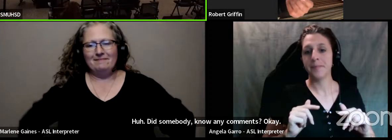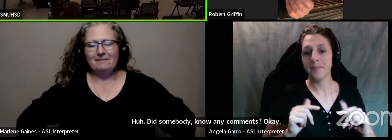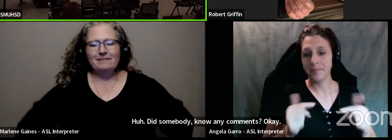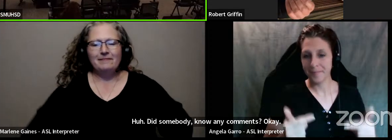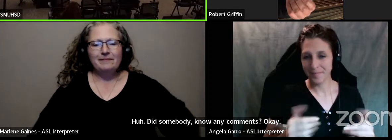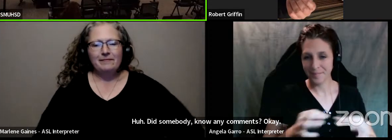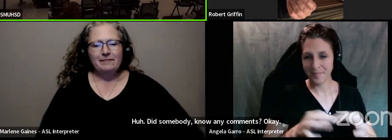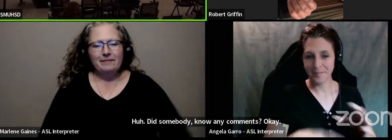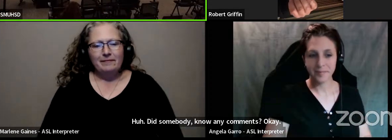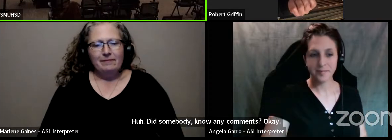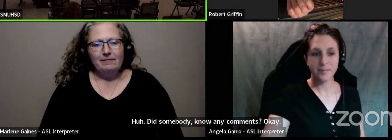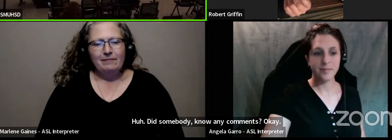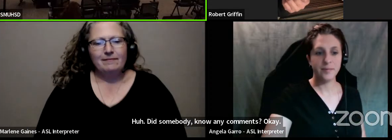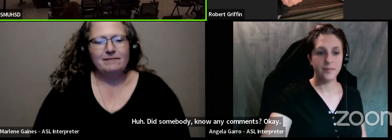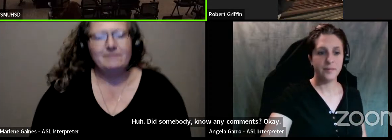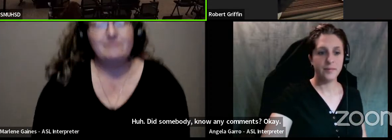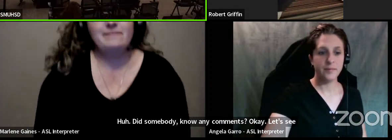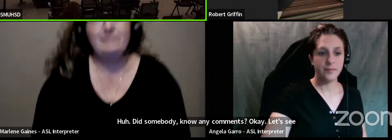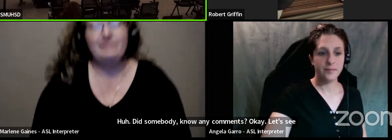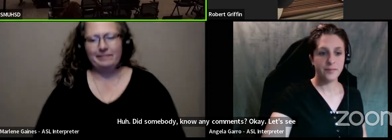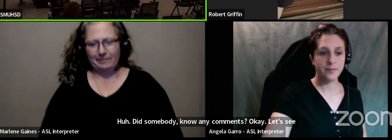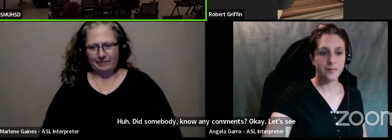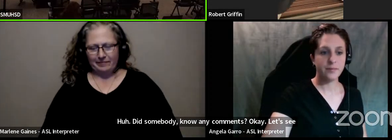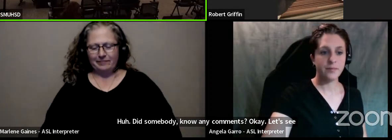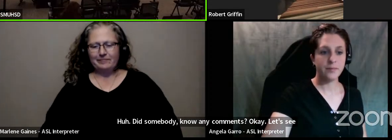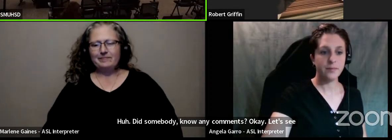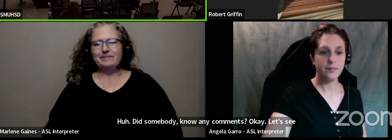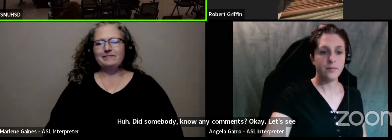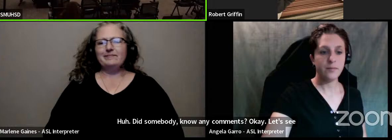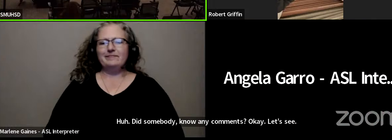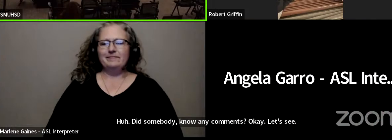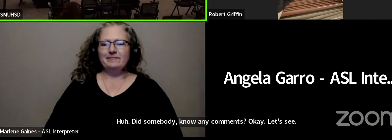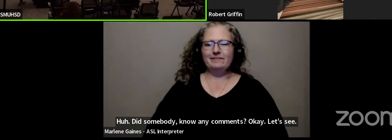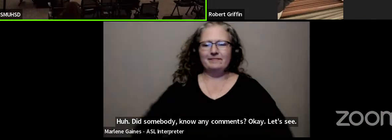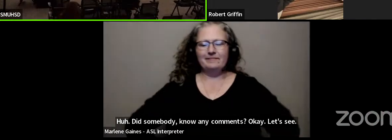see, is there any public comment? There are none. Okay.